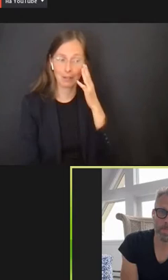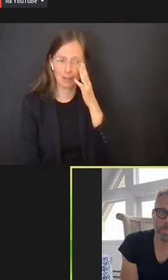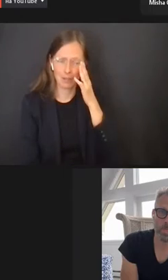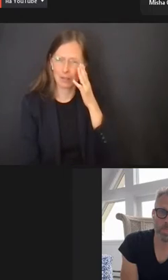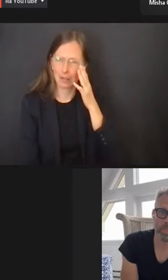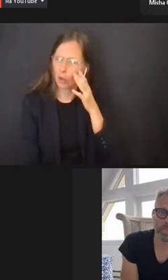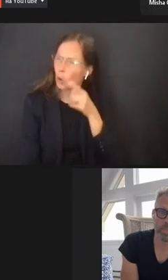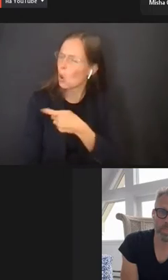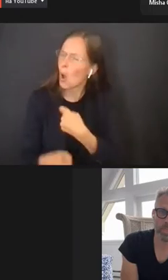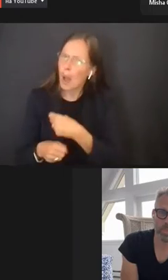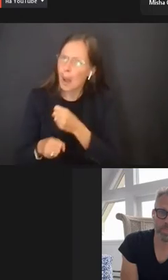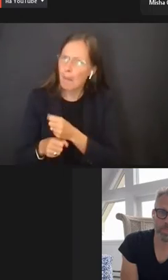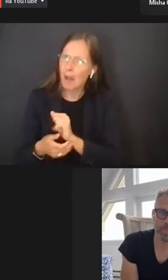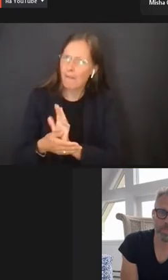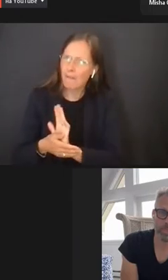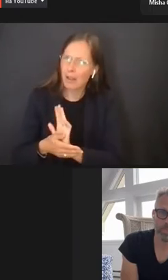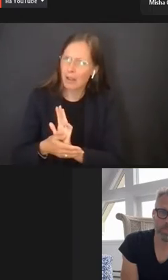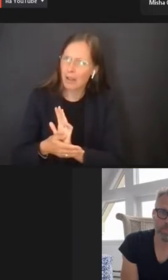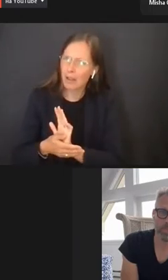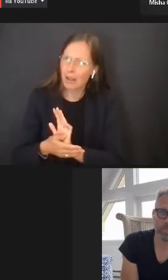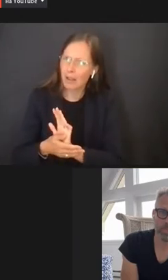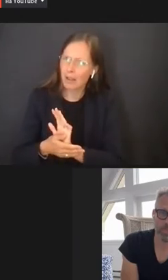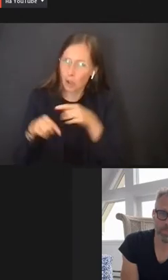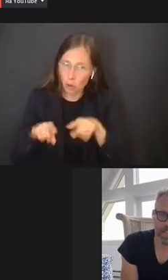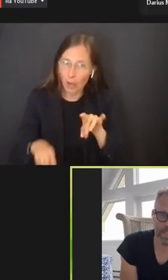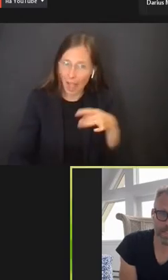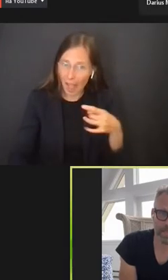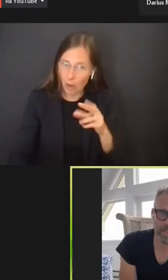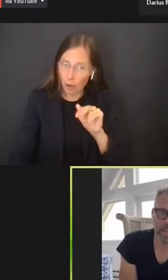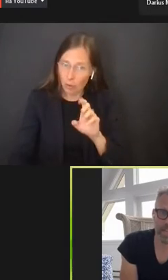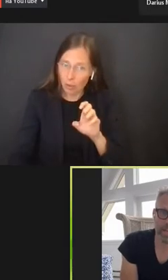You ended up making a film in eighth grade? Yes.